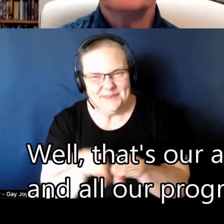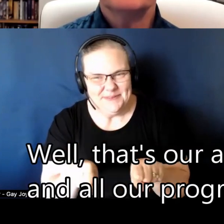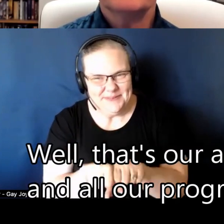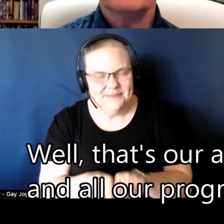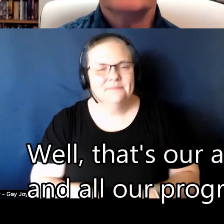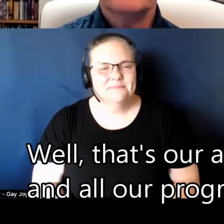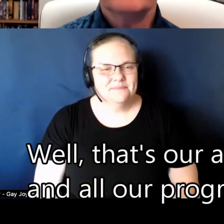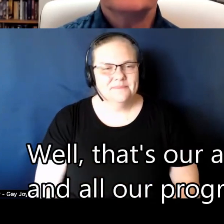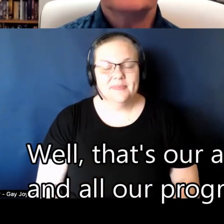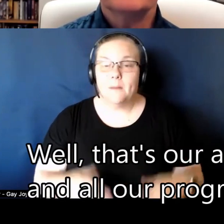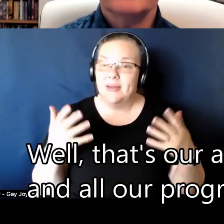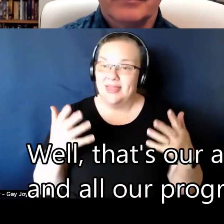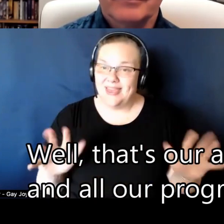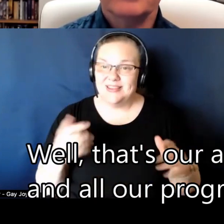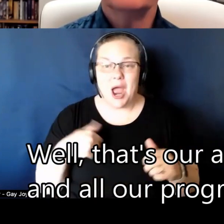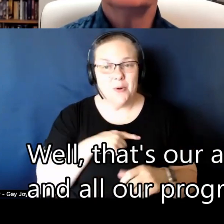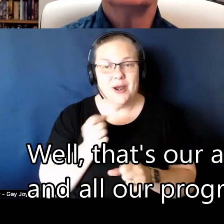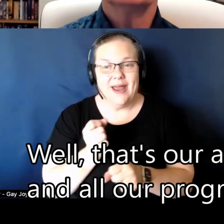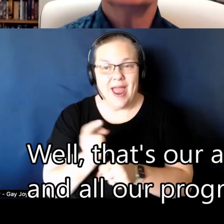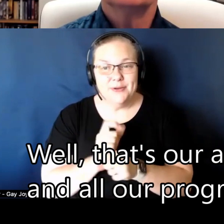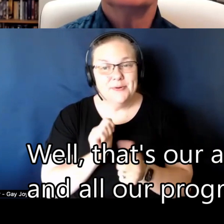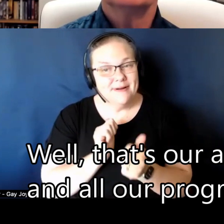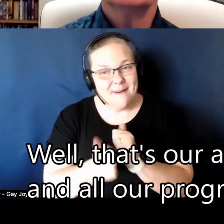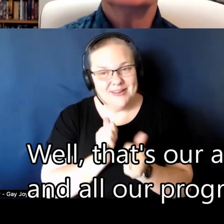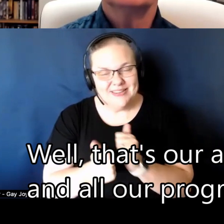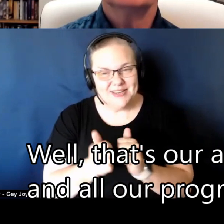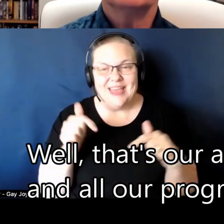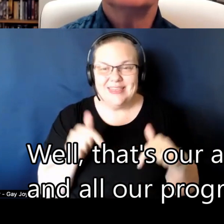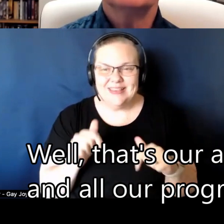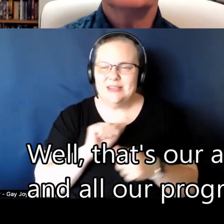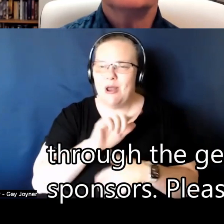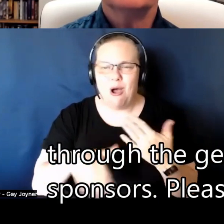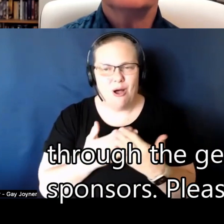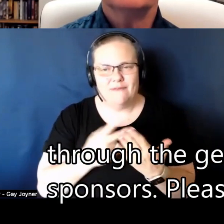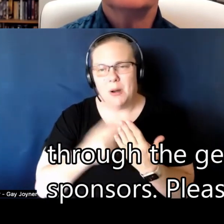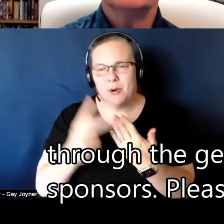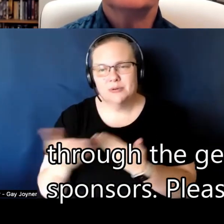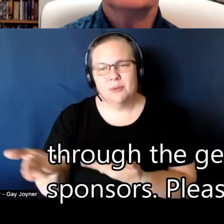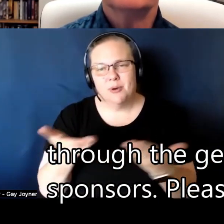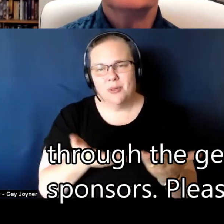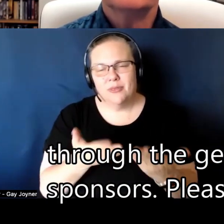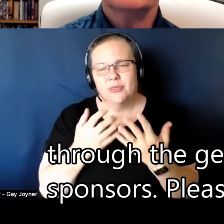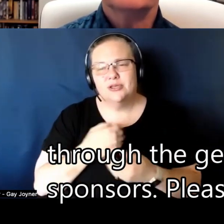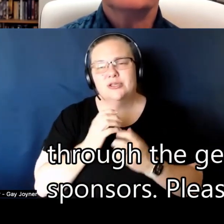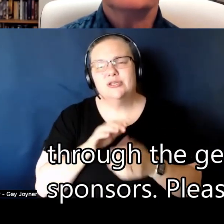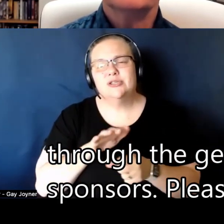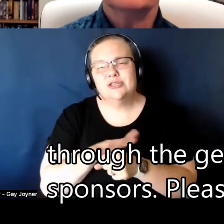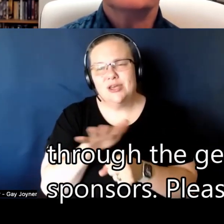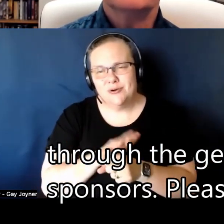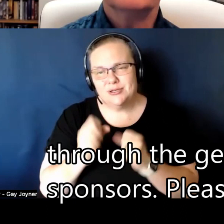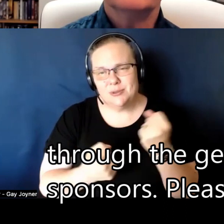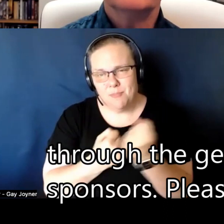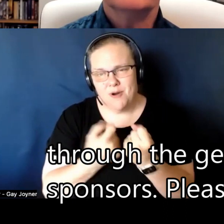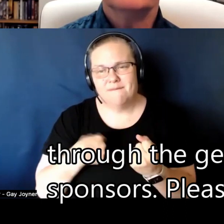Well, that's our annual competition. This and all our programs are brought to you through the generous support of our